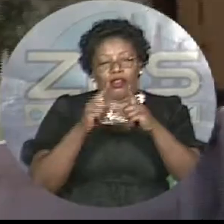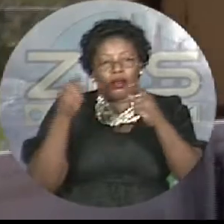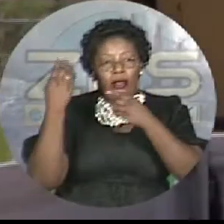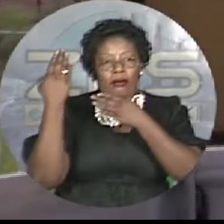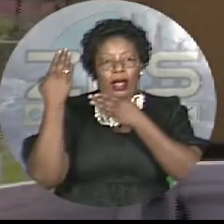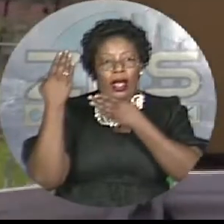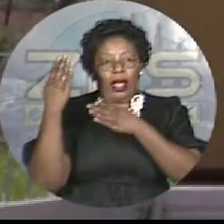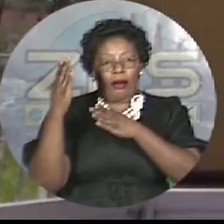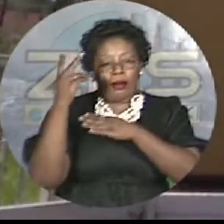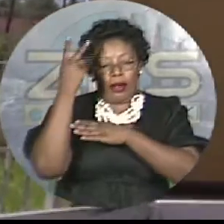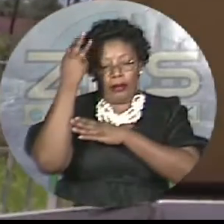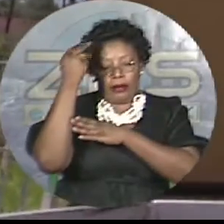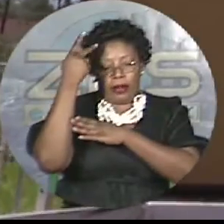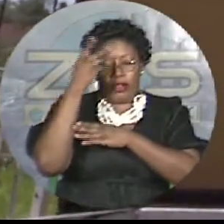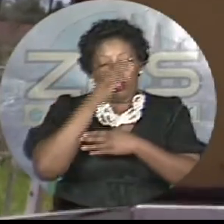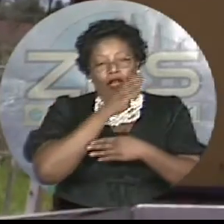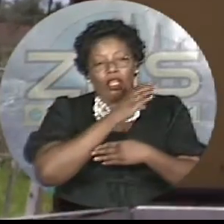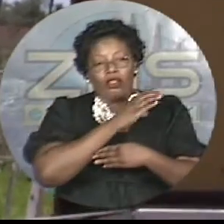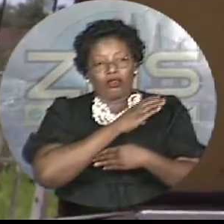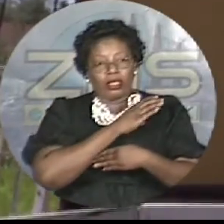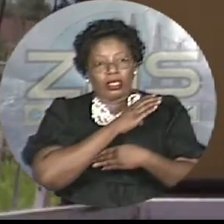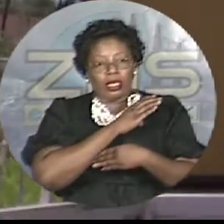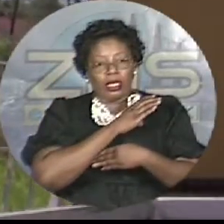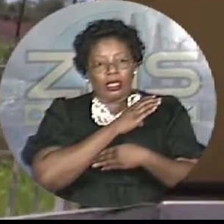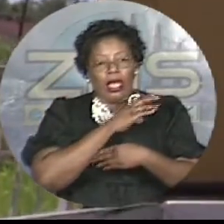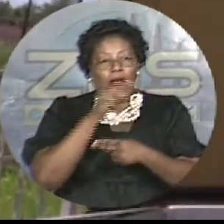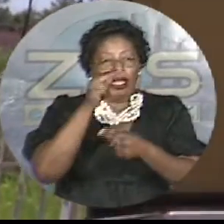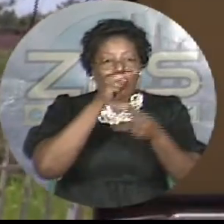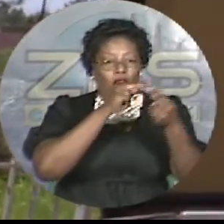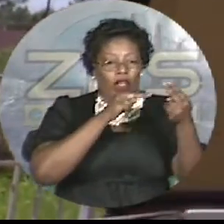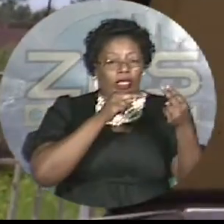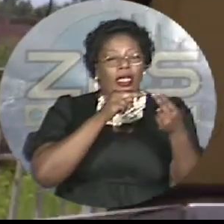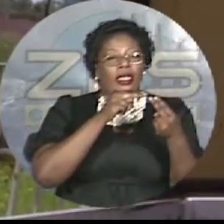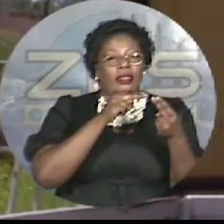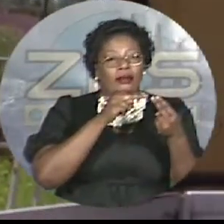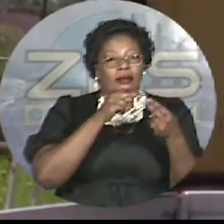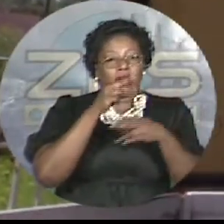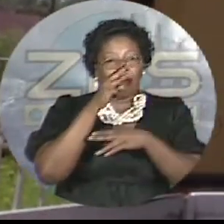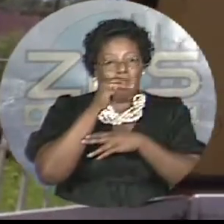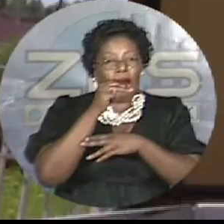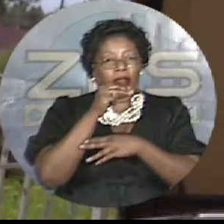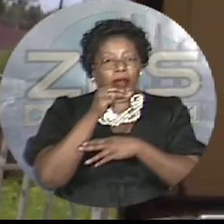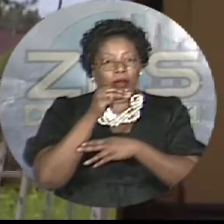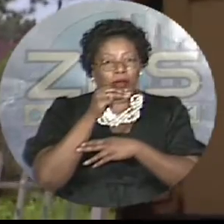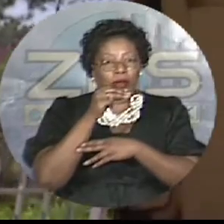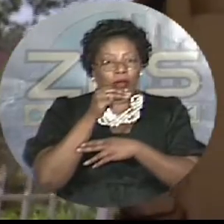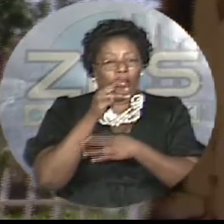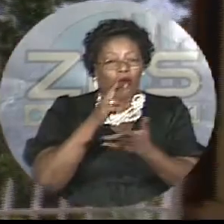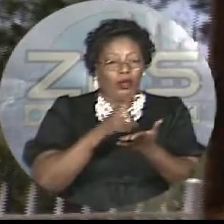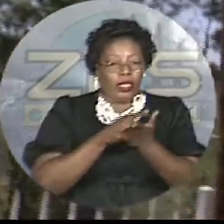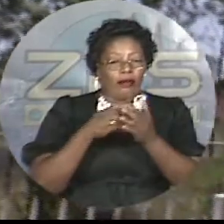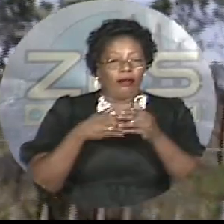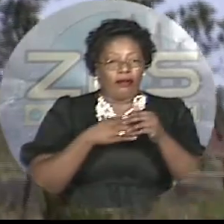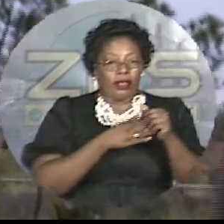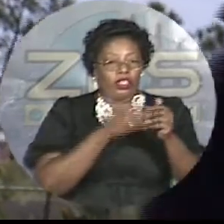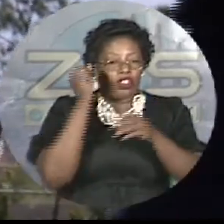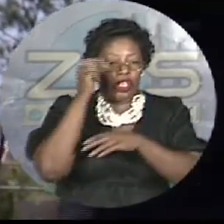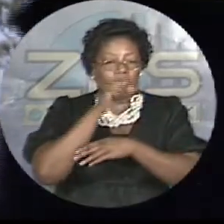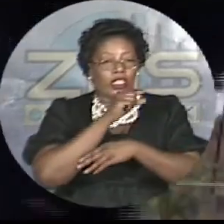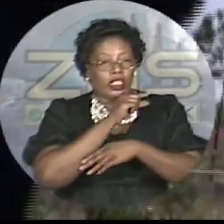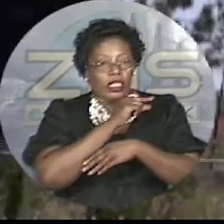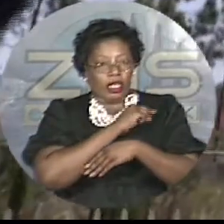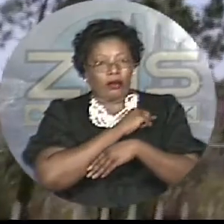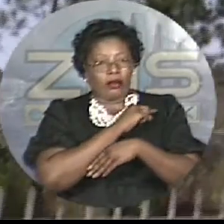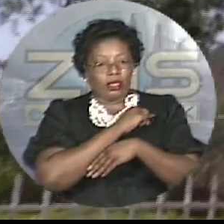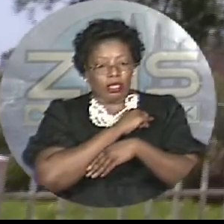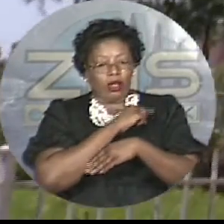Bahama. Prime Minister the Right Honorable Perry Christie and Hurricane Matthew Relief Coordinator Minister Shane Gibson were on hand to witness the